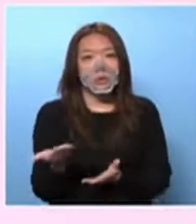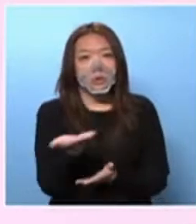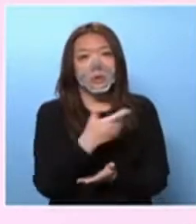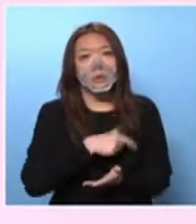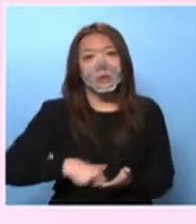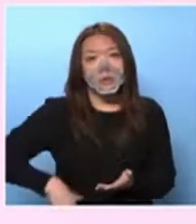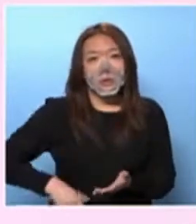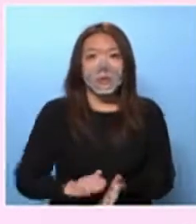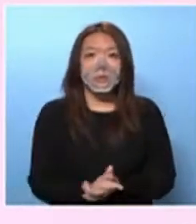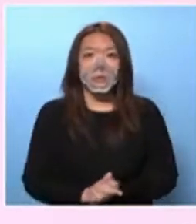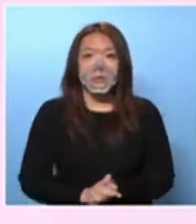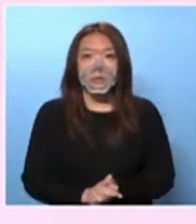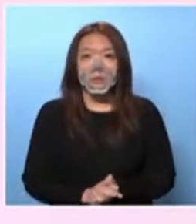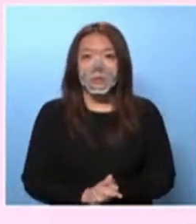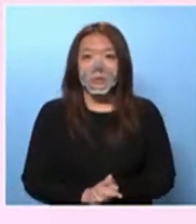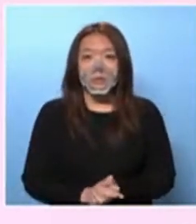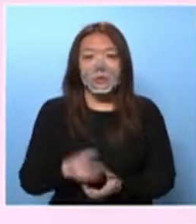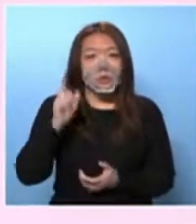President,